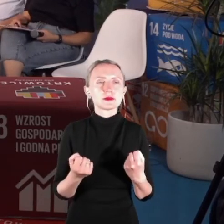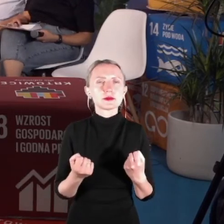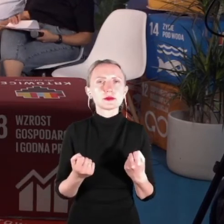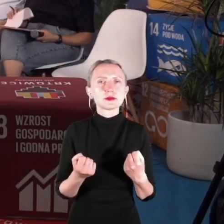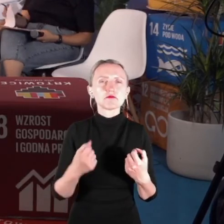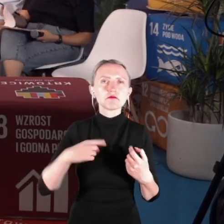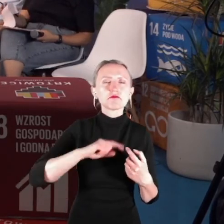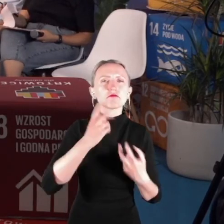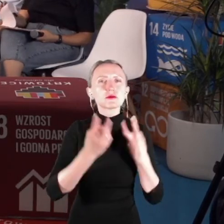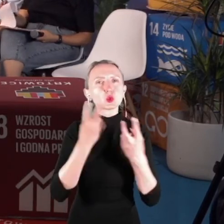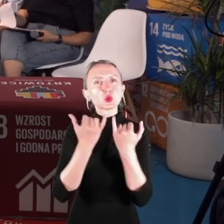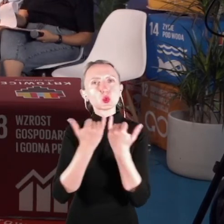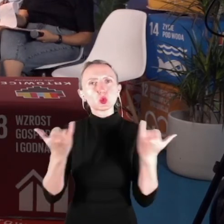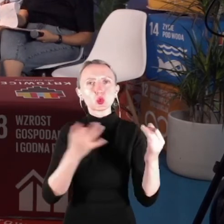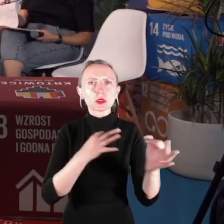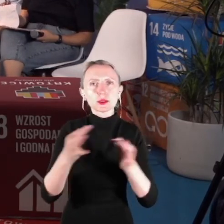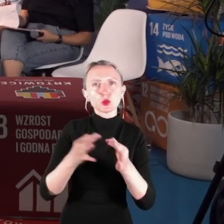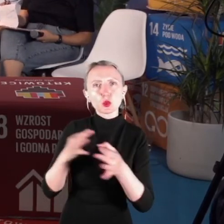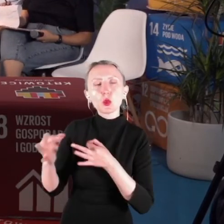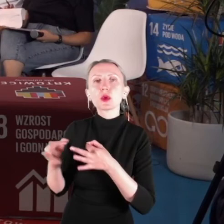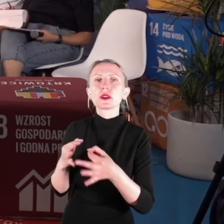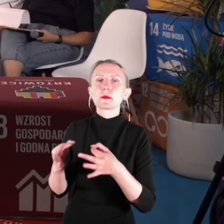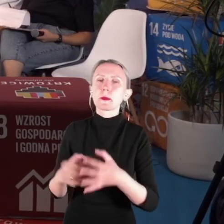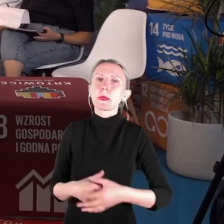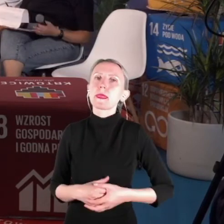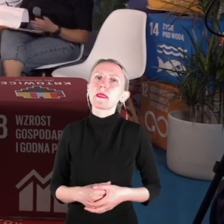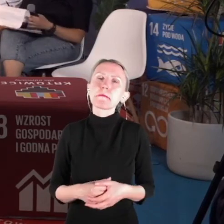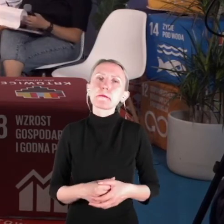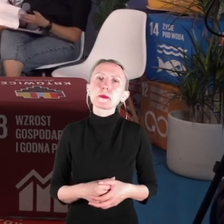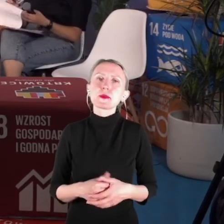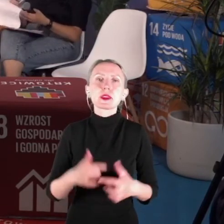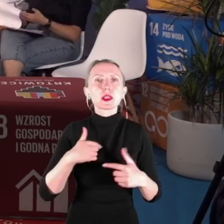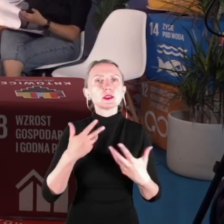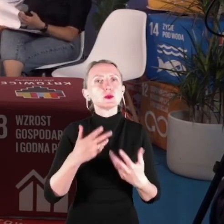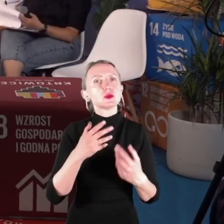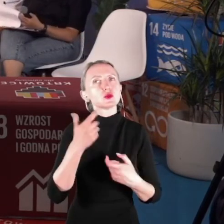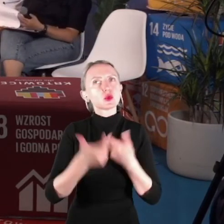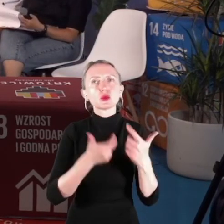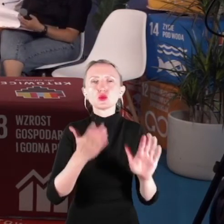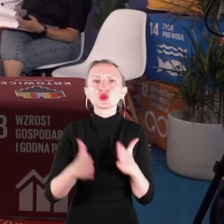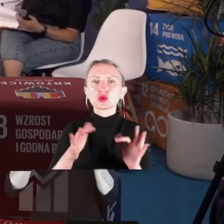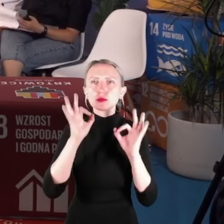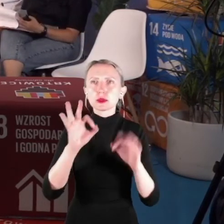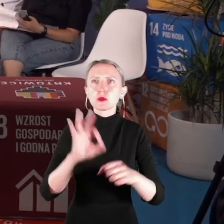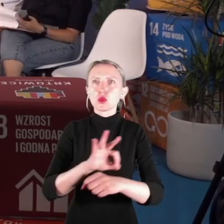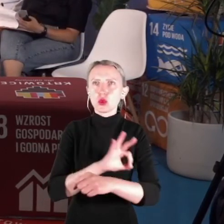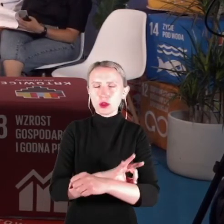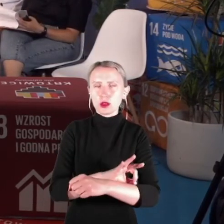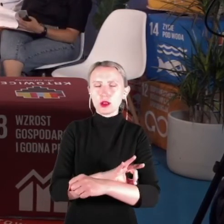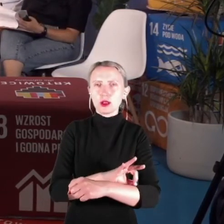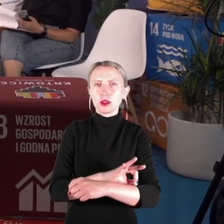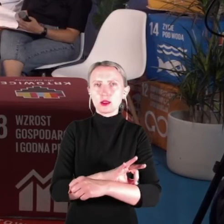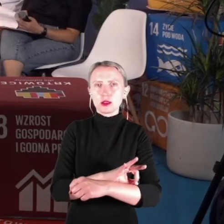and resources that would be valuable to make sensing projects in cities more ethical. And that led us to the Responsible